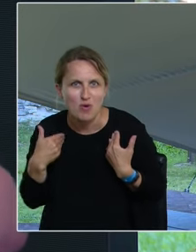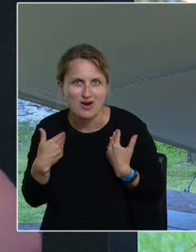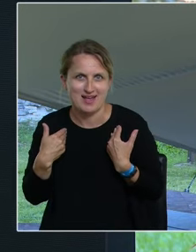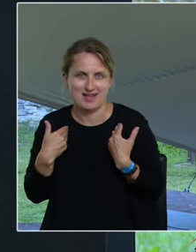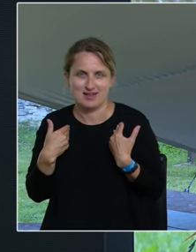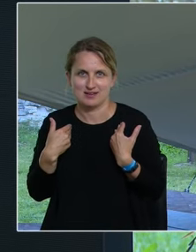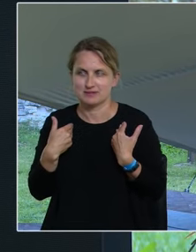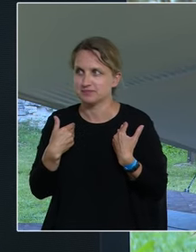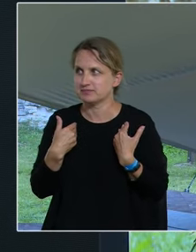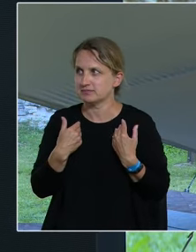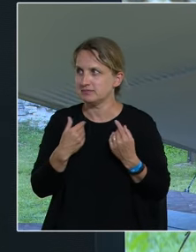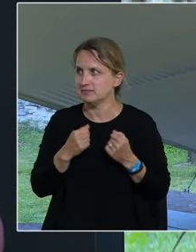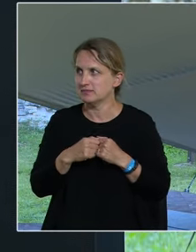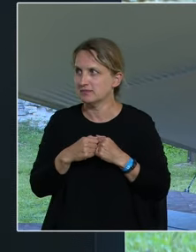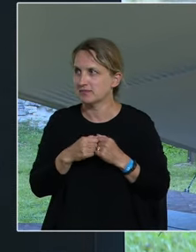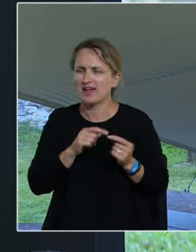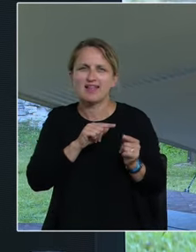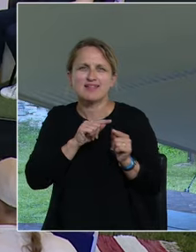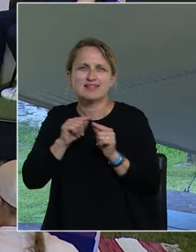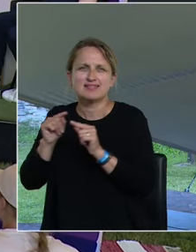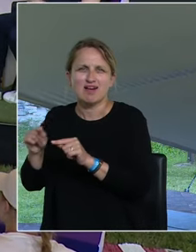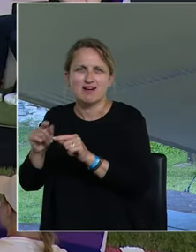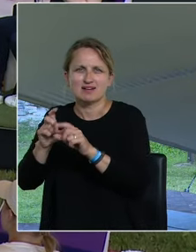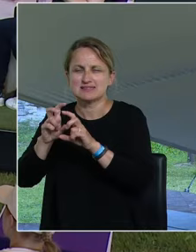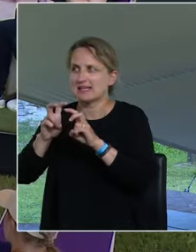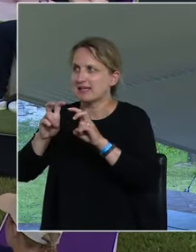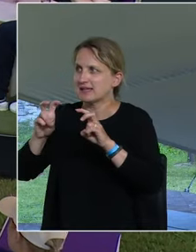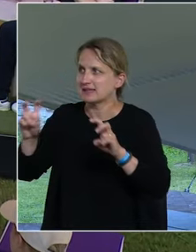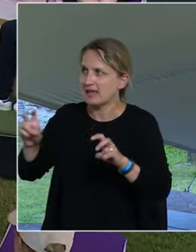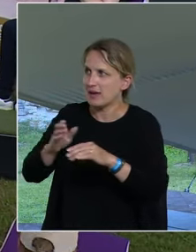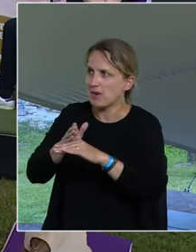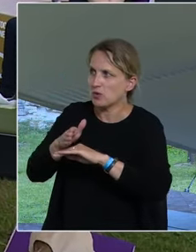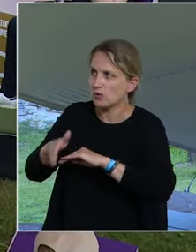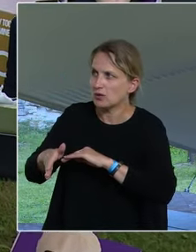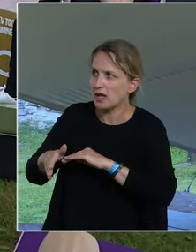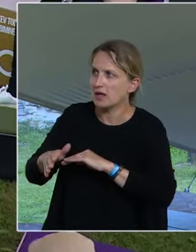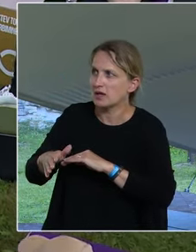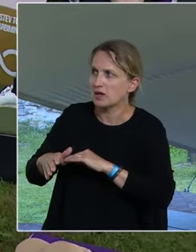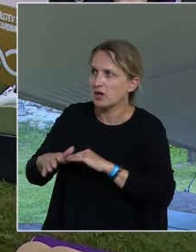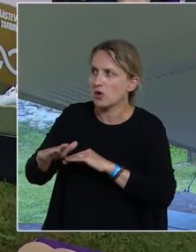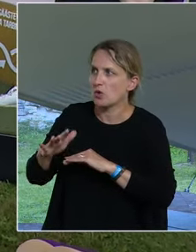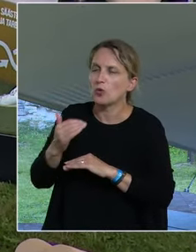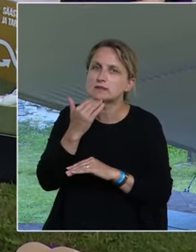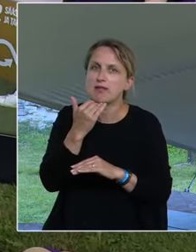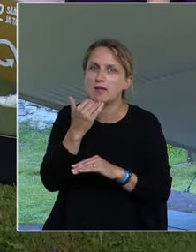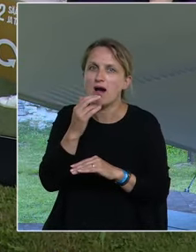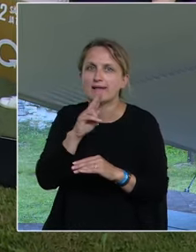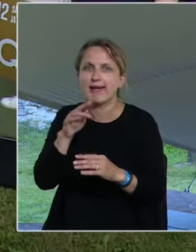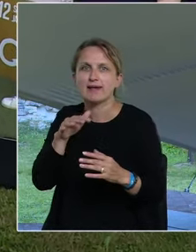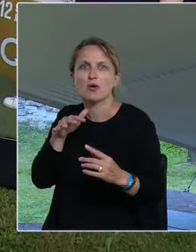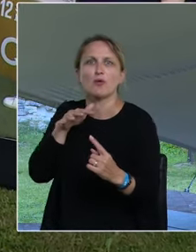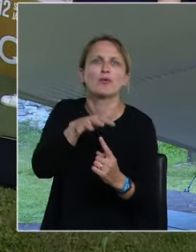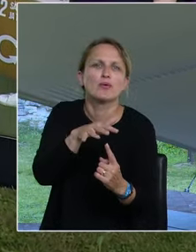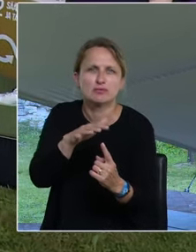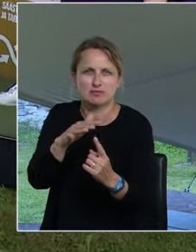so pivoting back to this sort of the subject navigating the next, so you wanted also to be attacked. And I'm just thinking, being very pensive here, thinking you should really